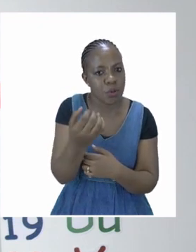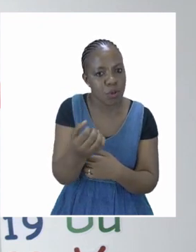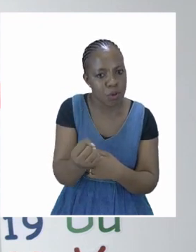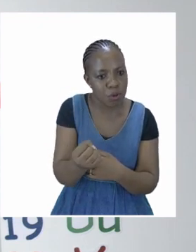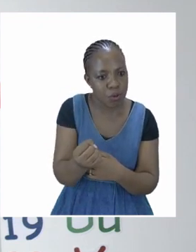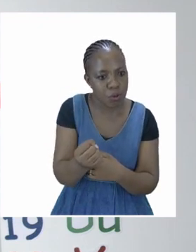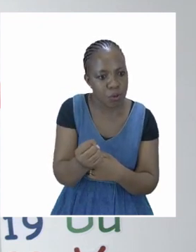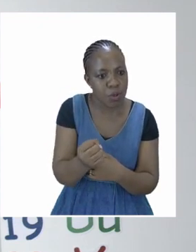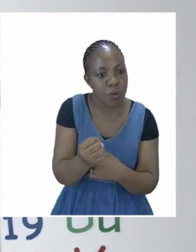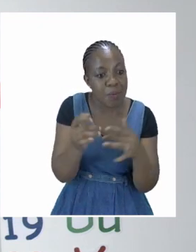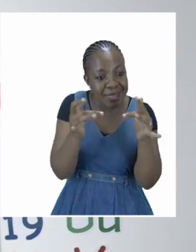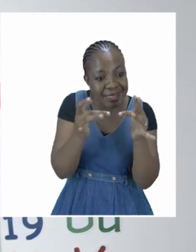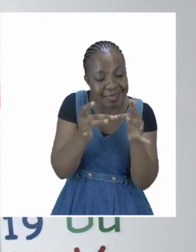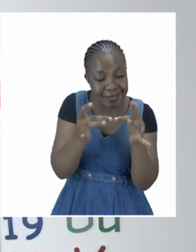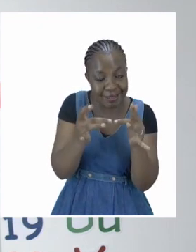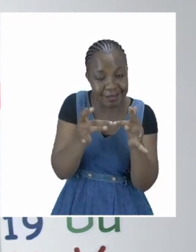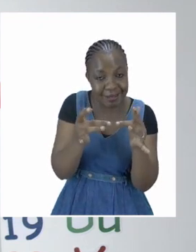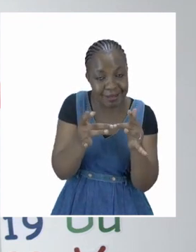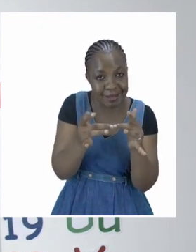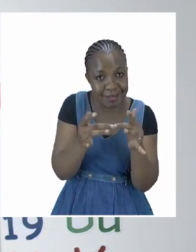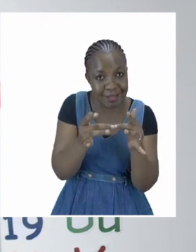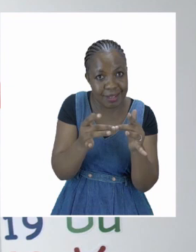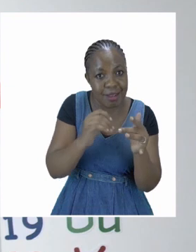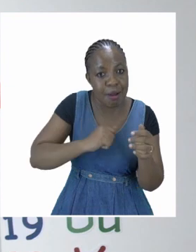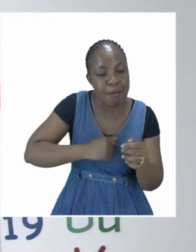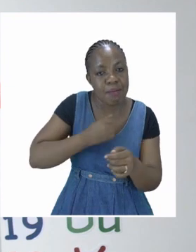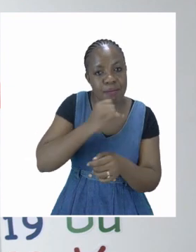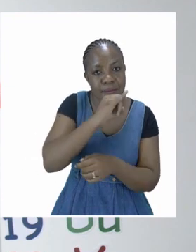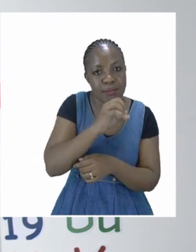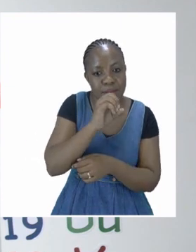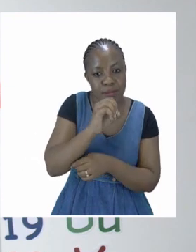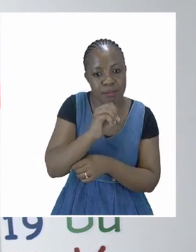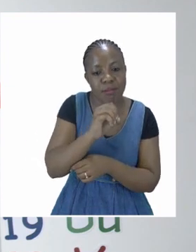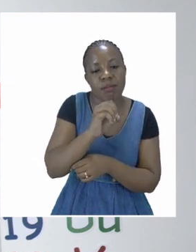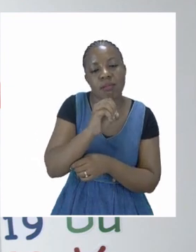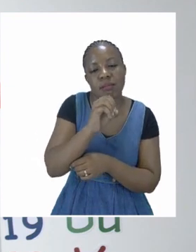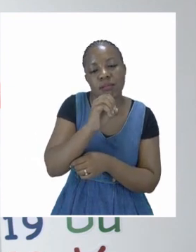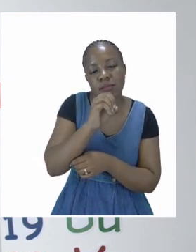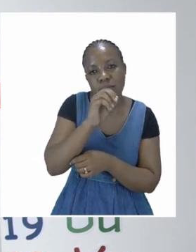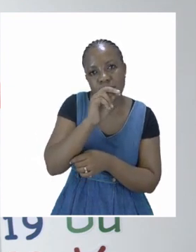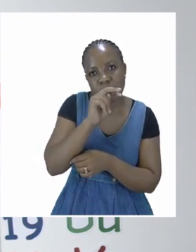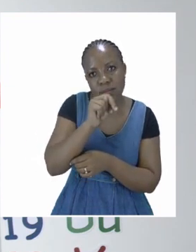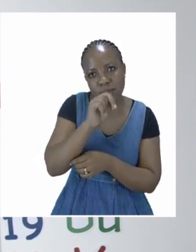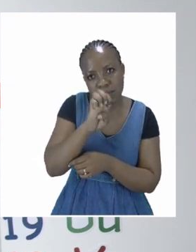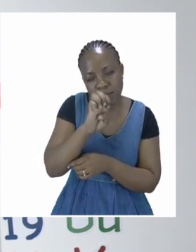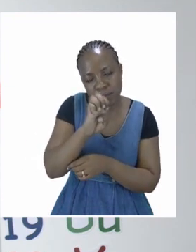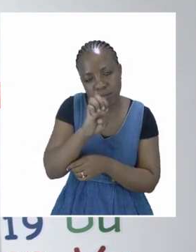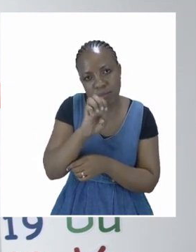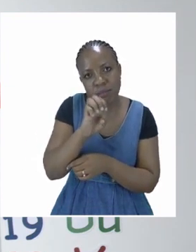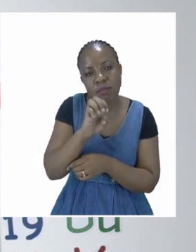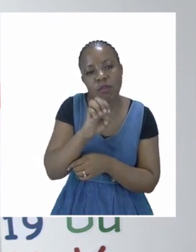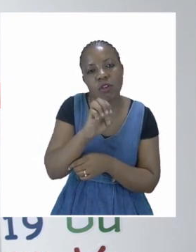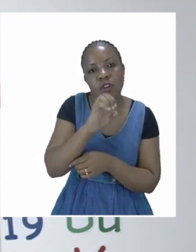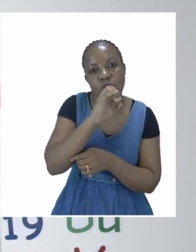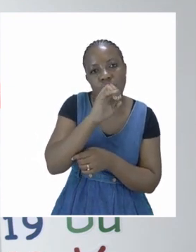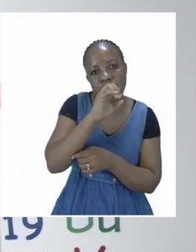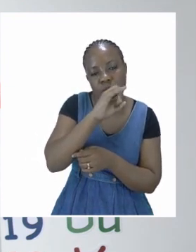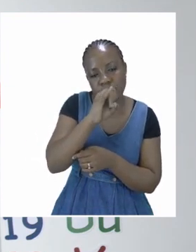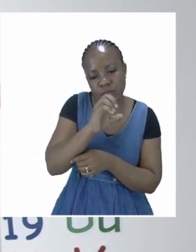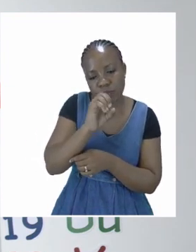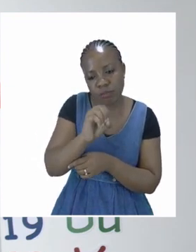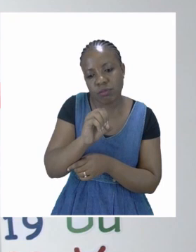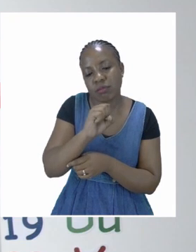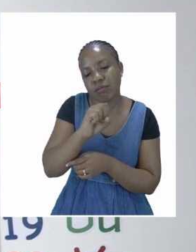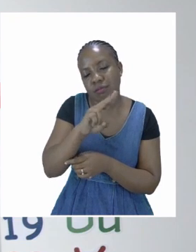our online platforms, My Zone and Zacky Facebook pages, and in addition,